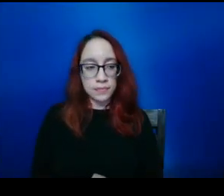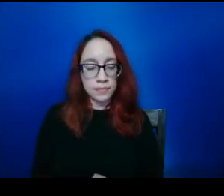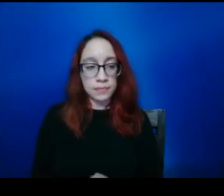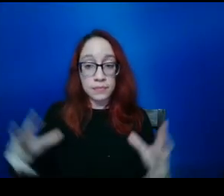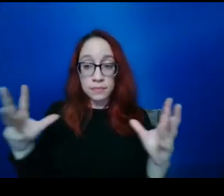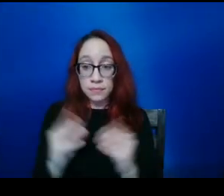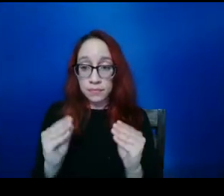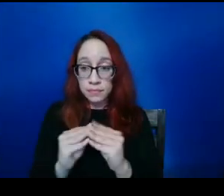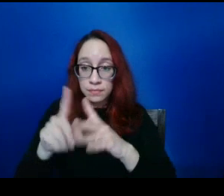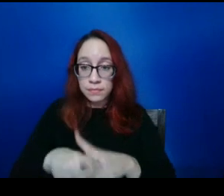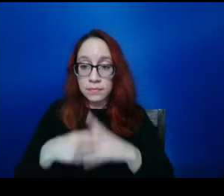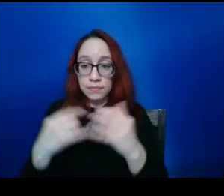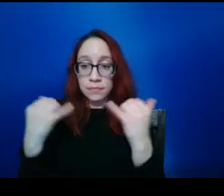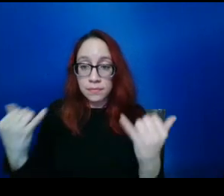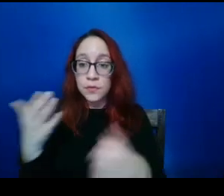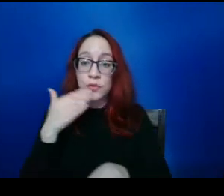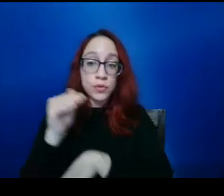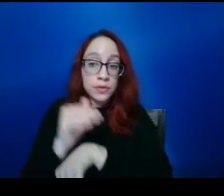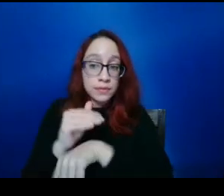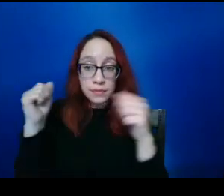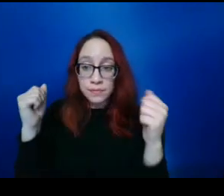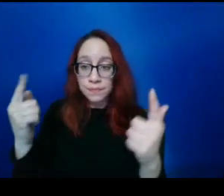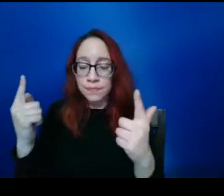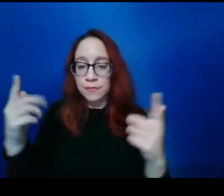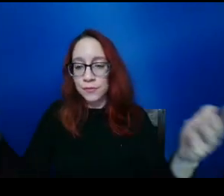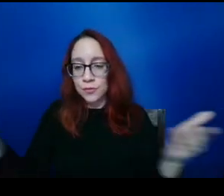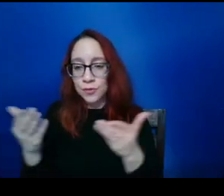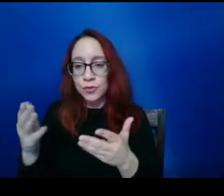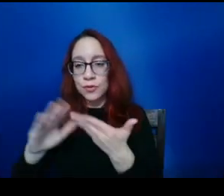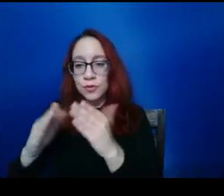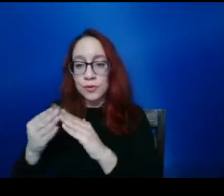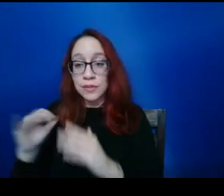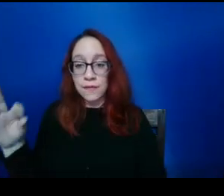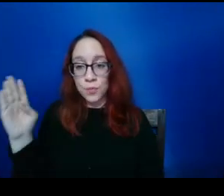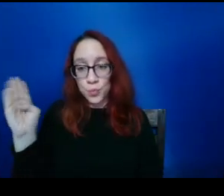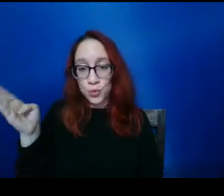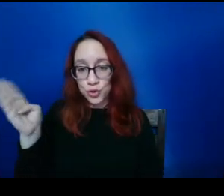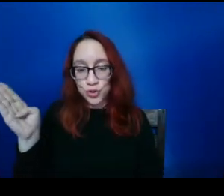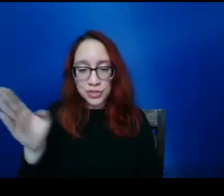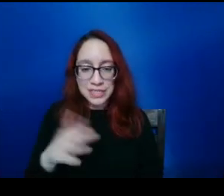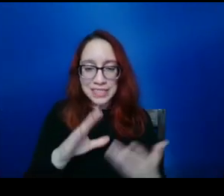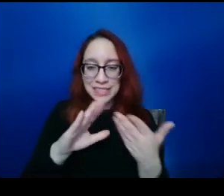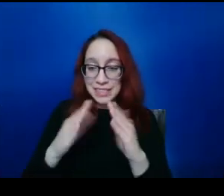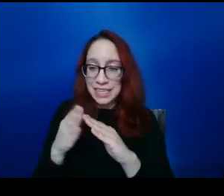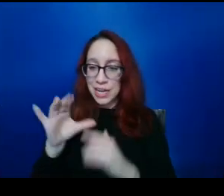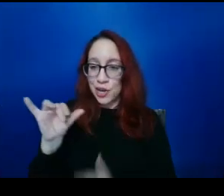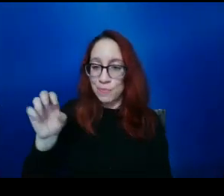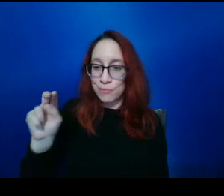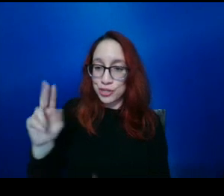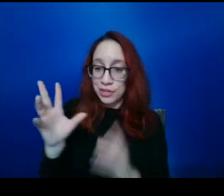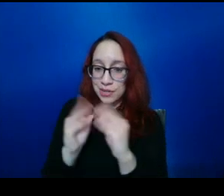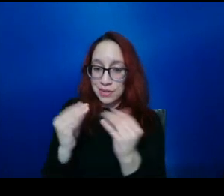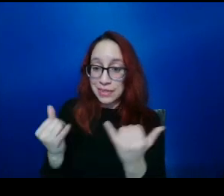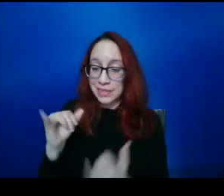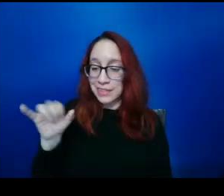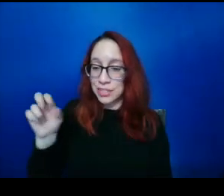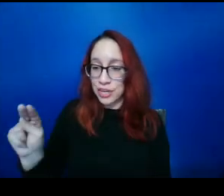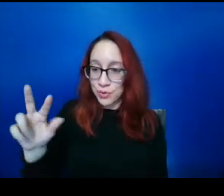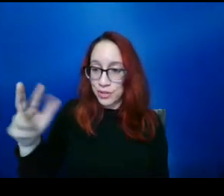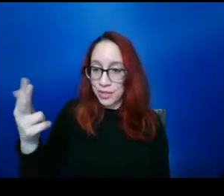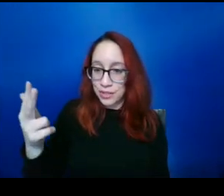This meeting is called to order. Good evening, everybody, and welcome to the City of Boynton Beach City Commission meeting. Today is January